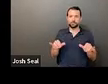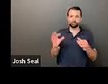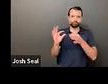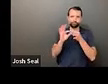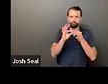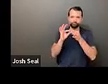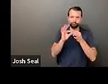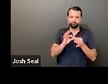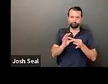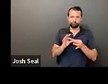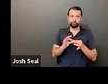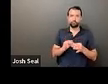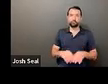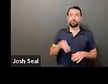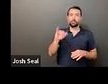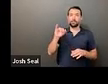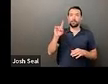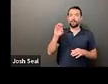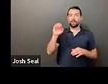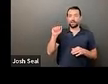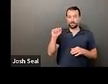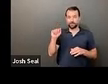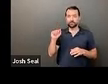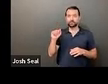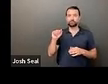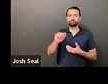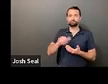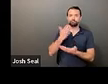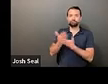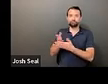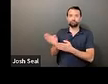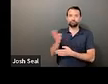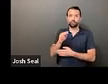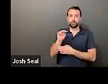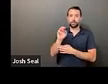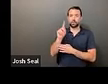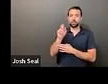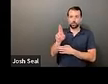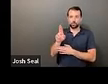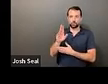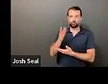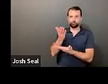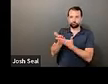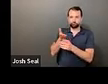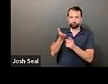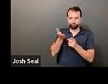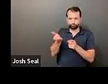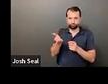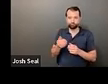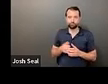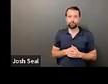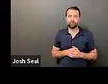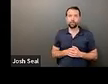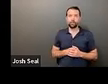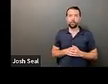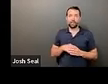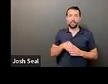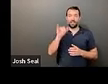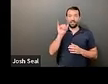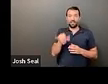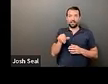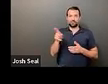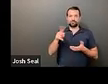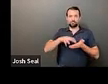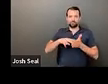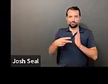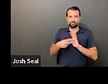IDEA reference, the MUSER citation. And that is looking to make sure that every service in Section